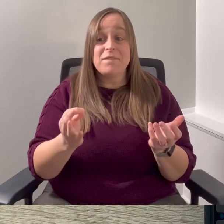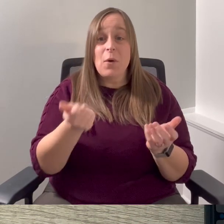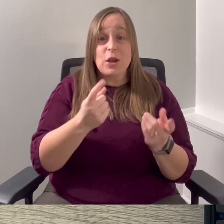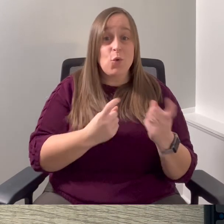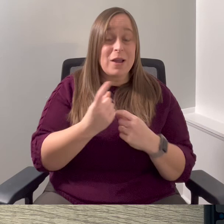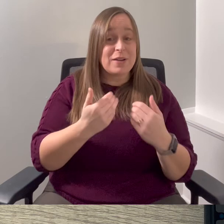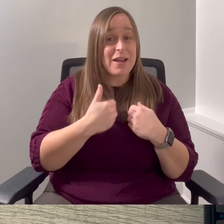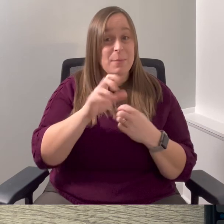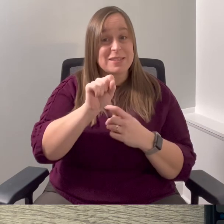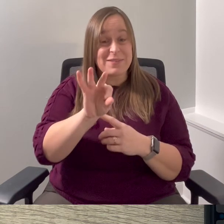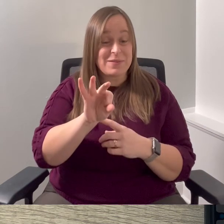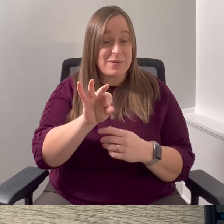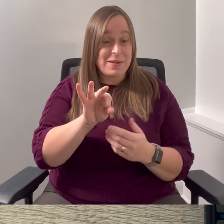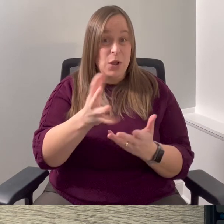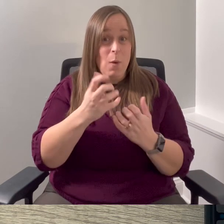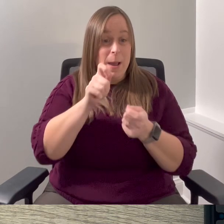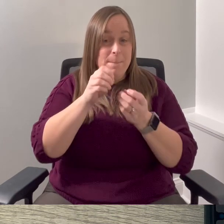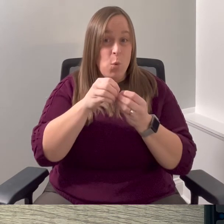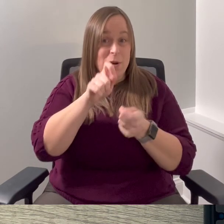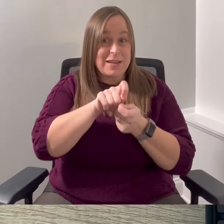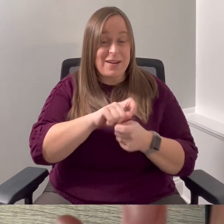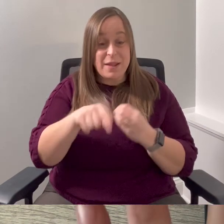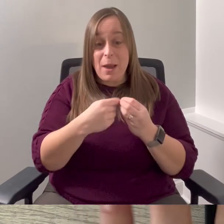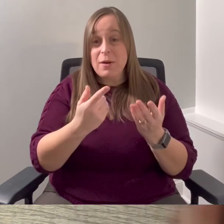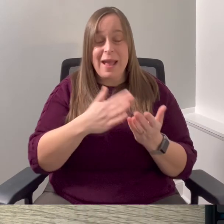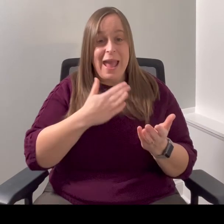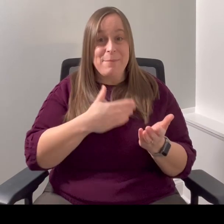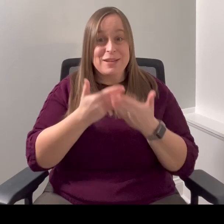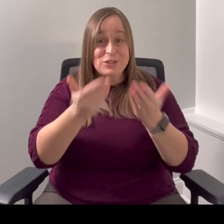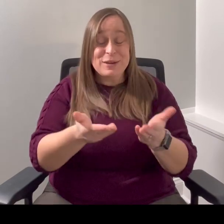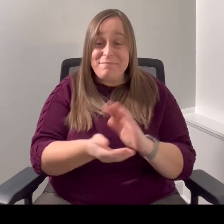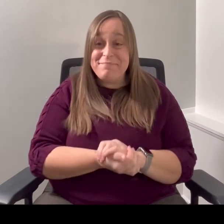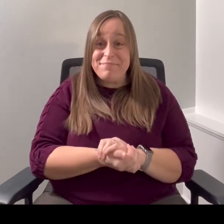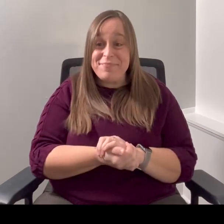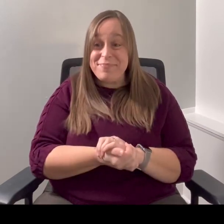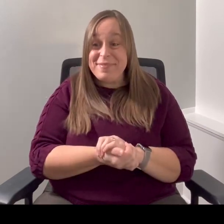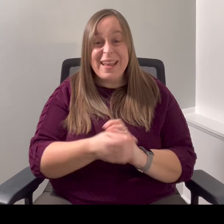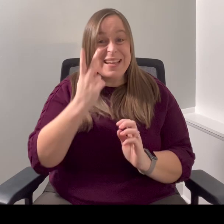or if you would like some more details about it, I'd be happy to give it. I'll see you next time.